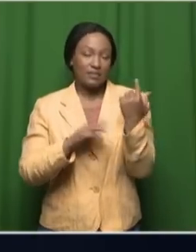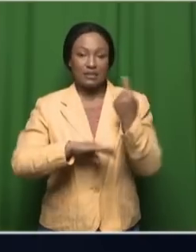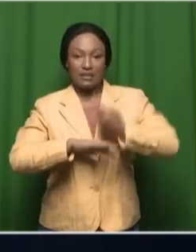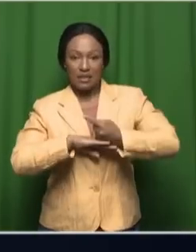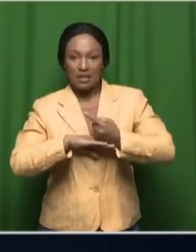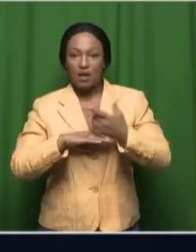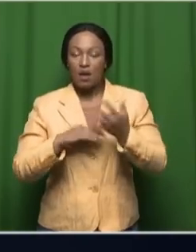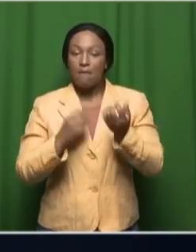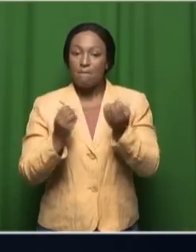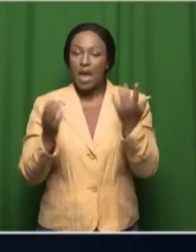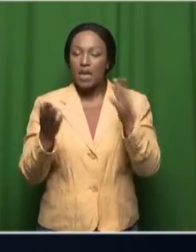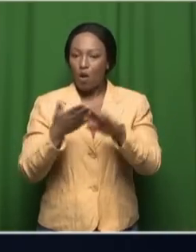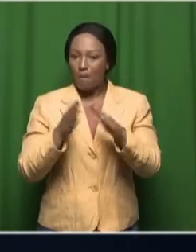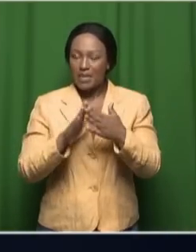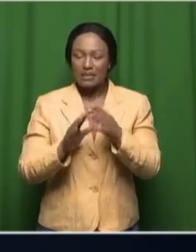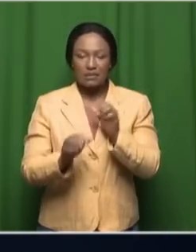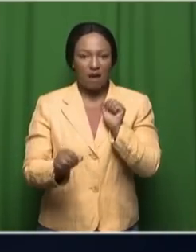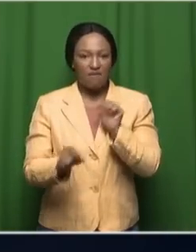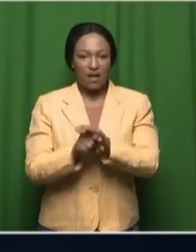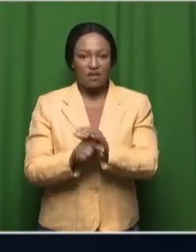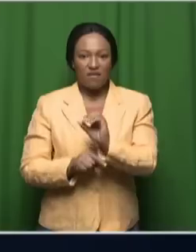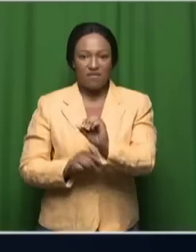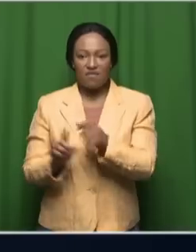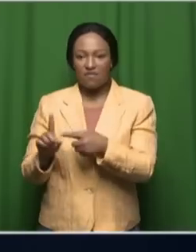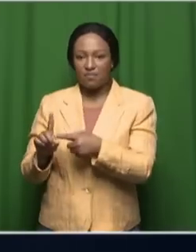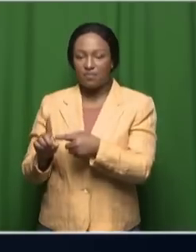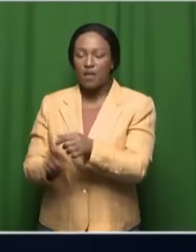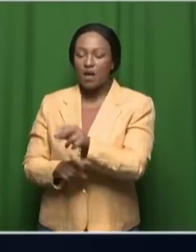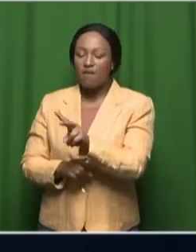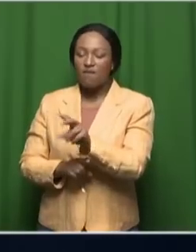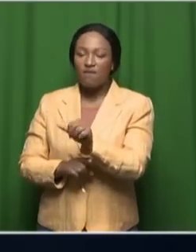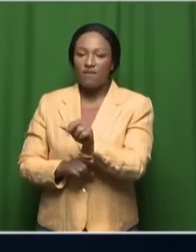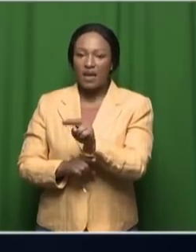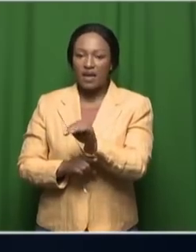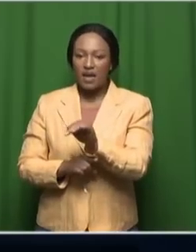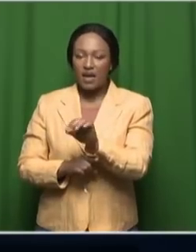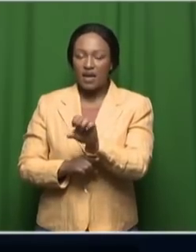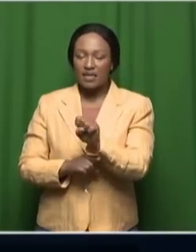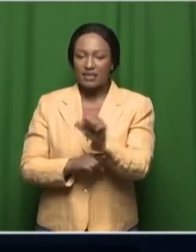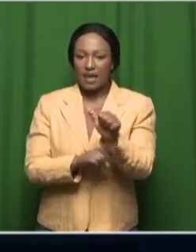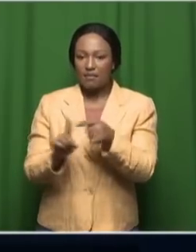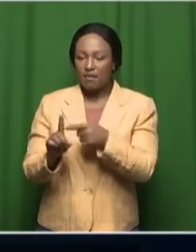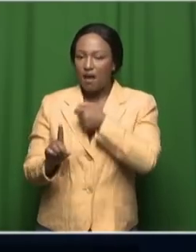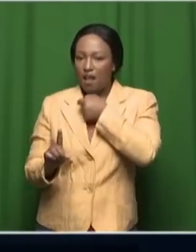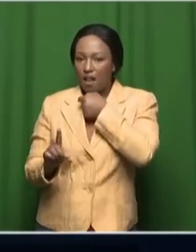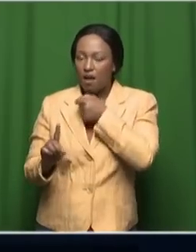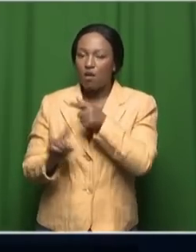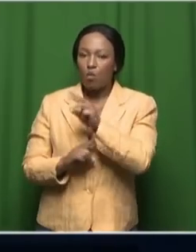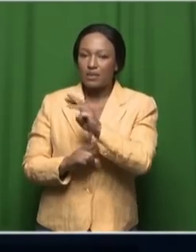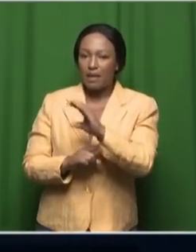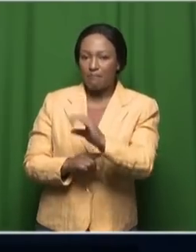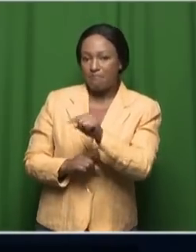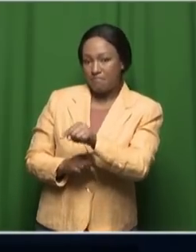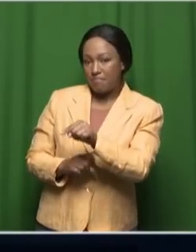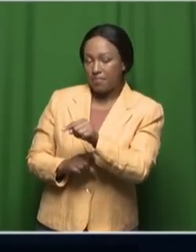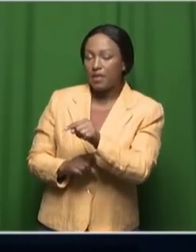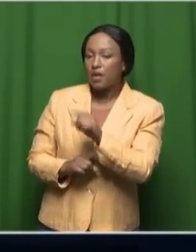thousands of residents. Let's cross now to Vanessa Poonah for the latest on the weather in the Western Cape. Vanessa, good